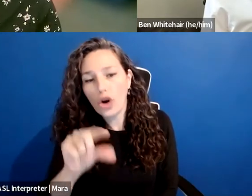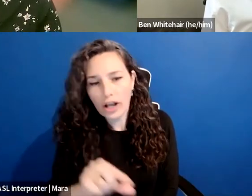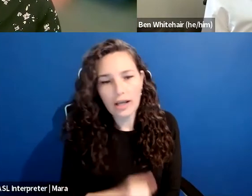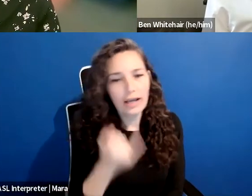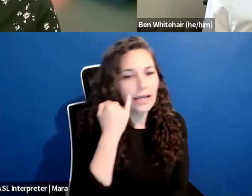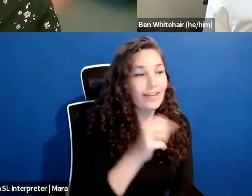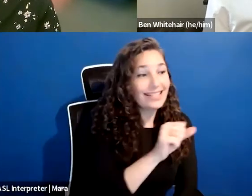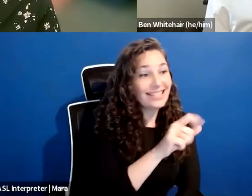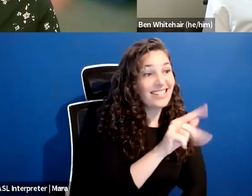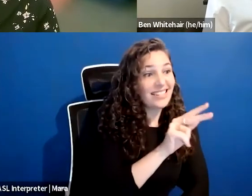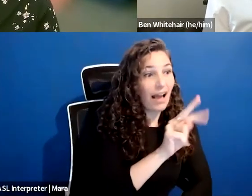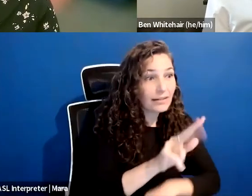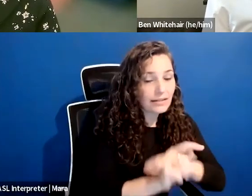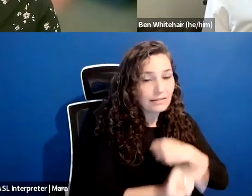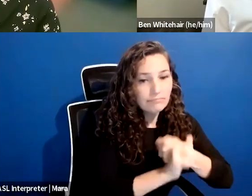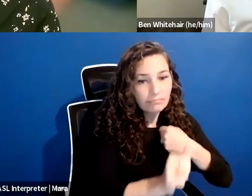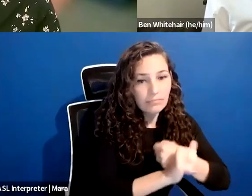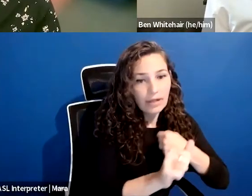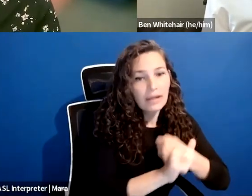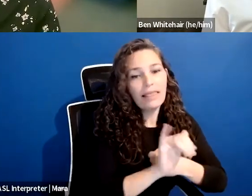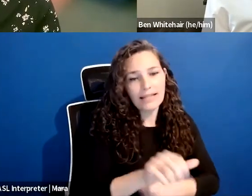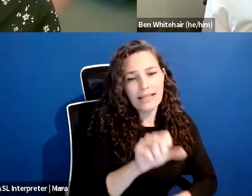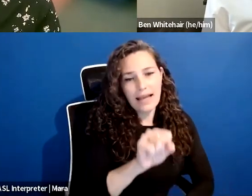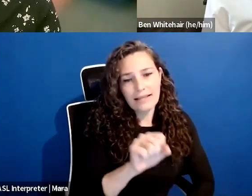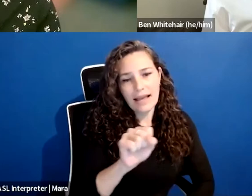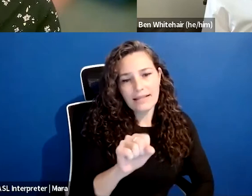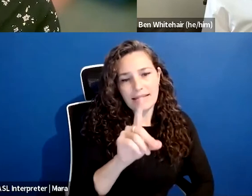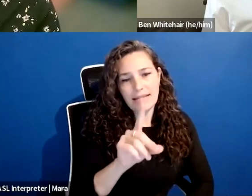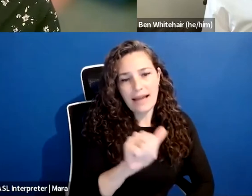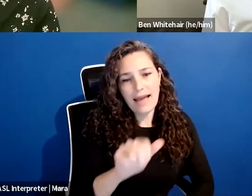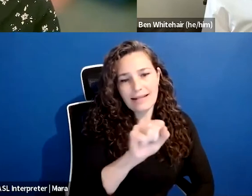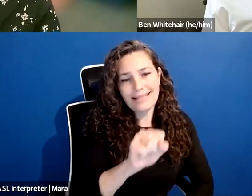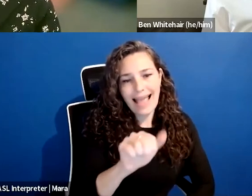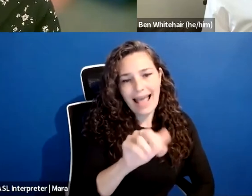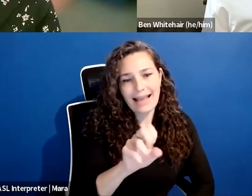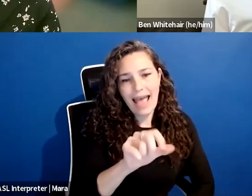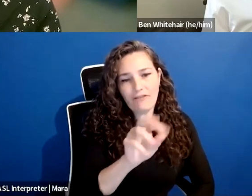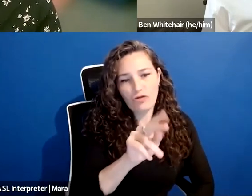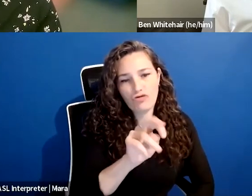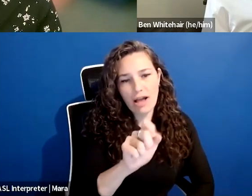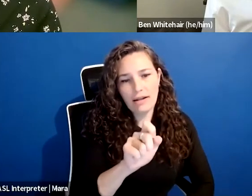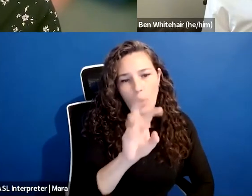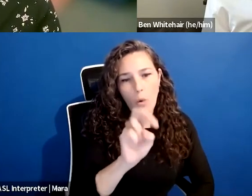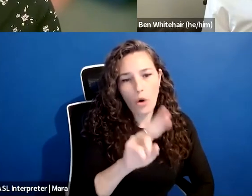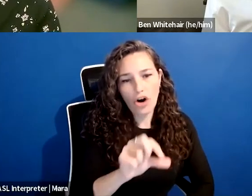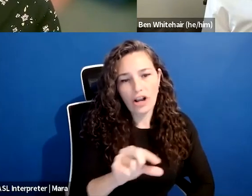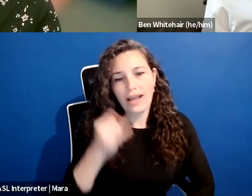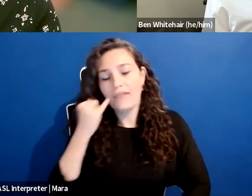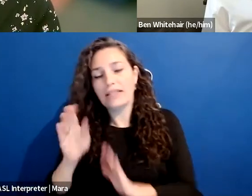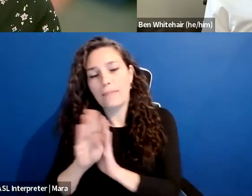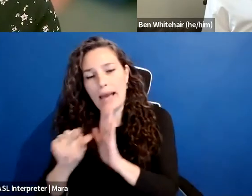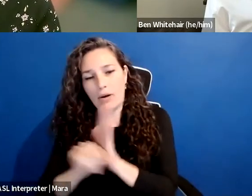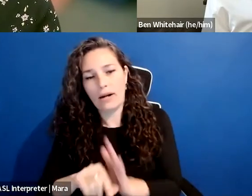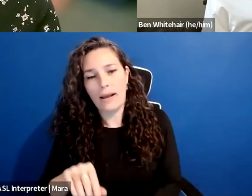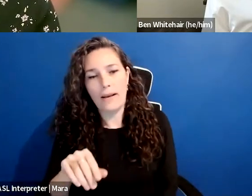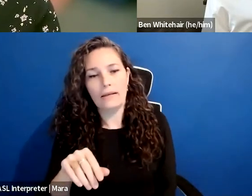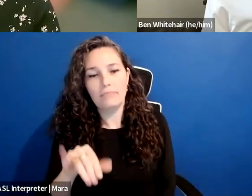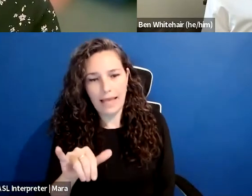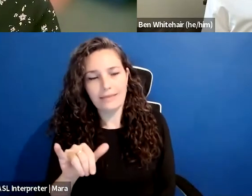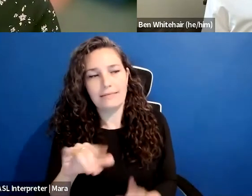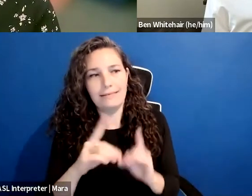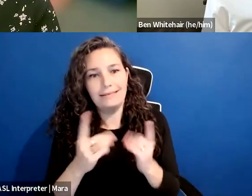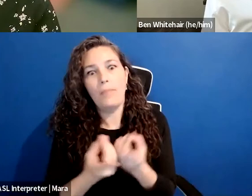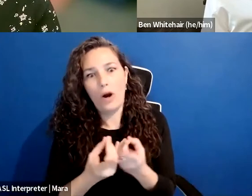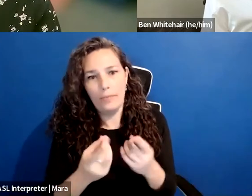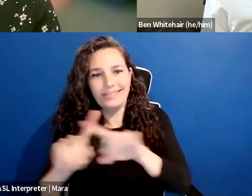Stunt and Safety Department, SSD at SAGAFTRA.org. And of course, for background actors, it is the Background Actors Department. And any of